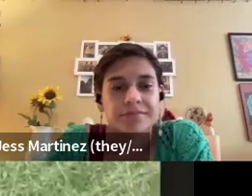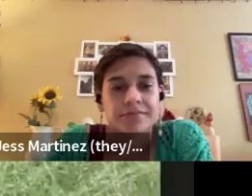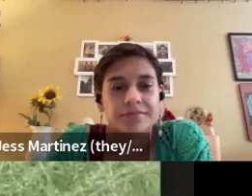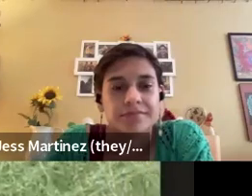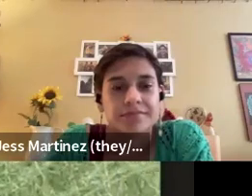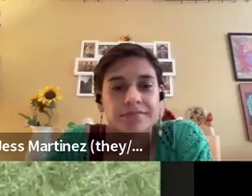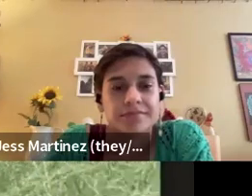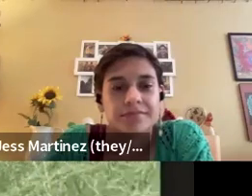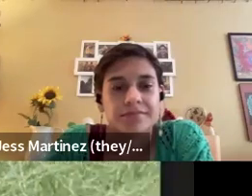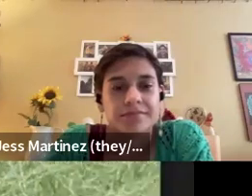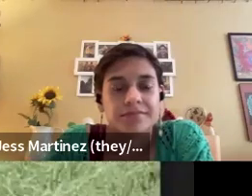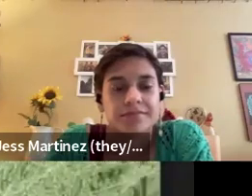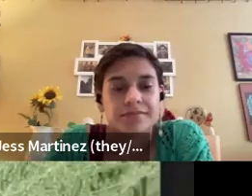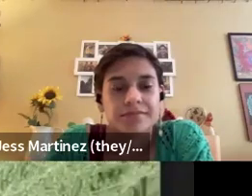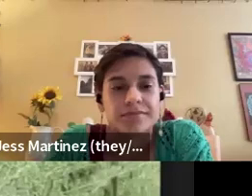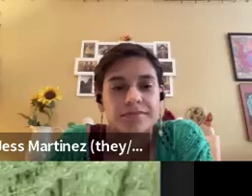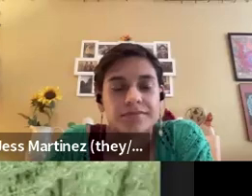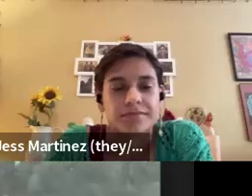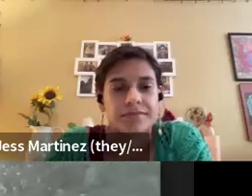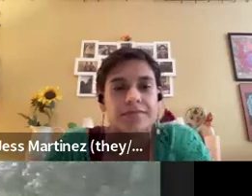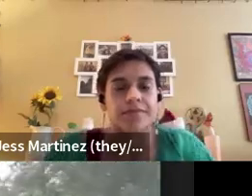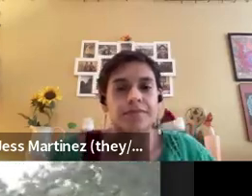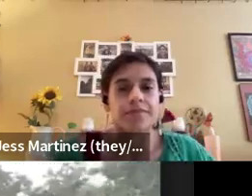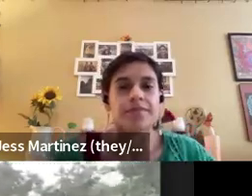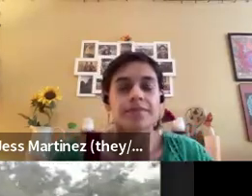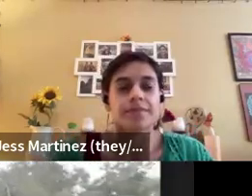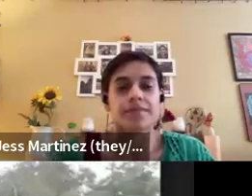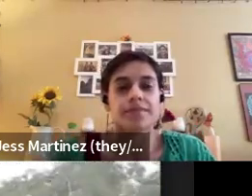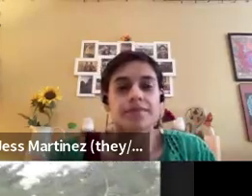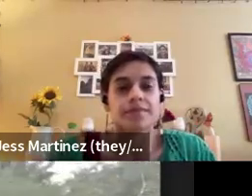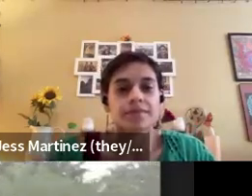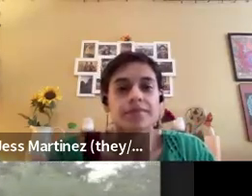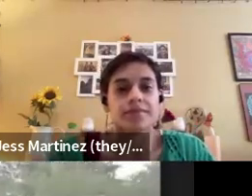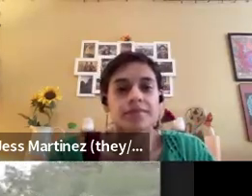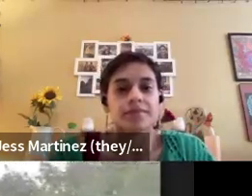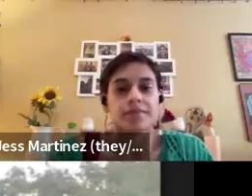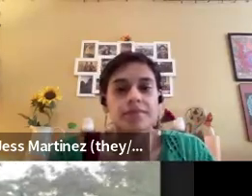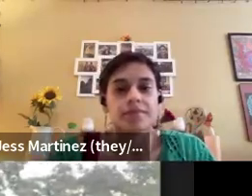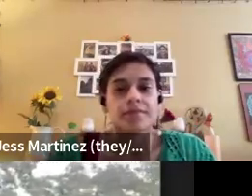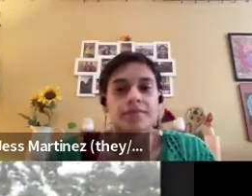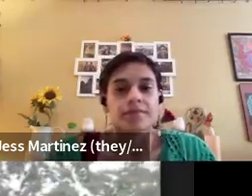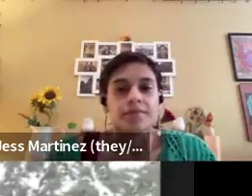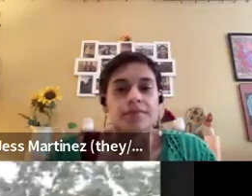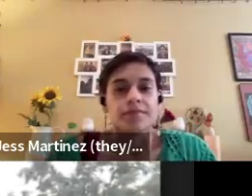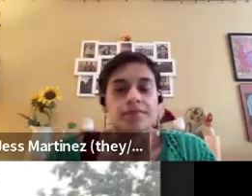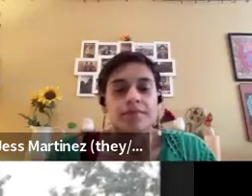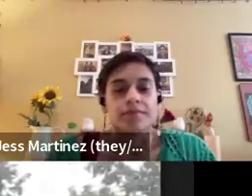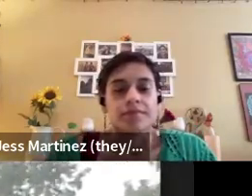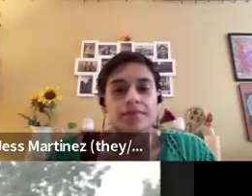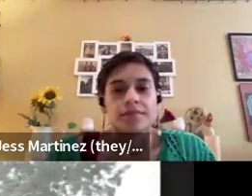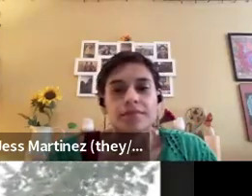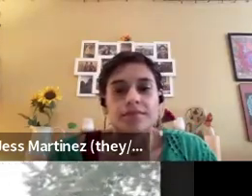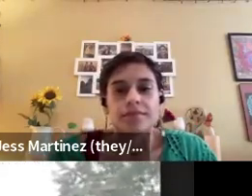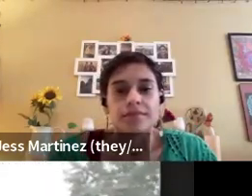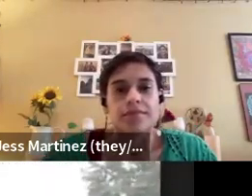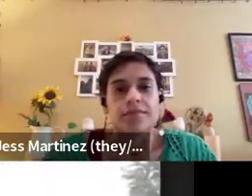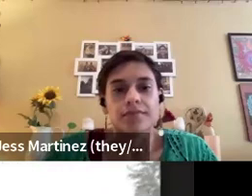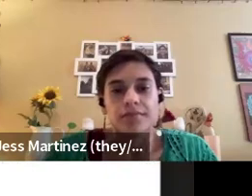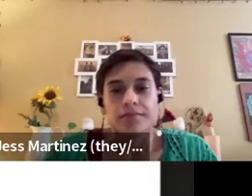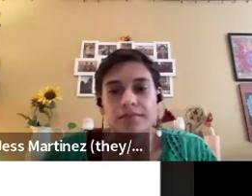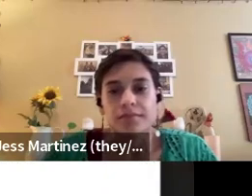dwelling. And so I think about homing justice and how these various